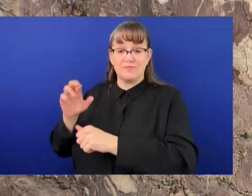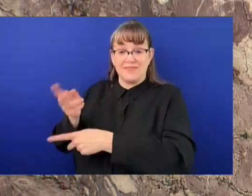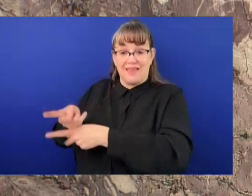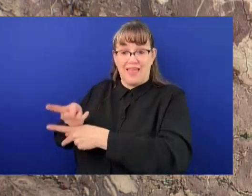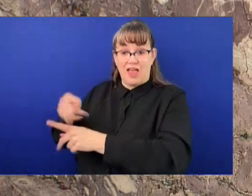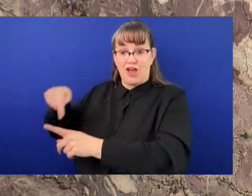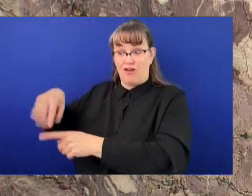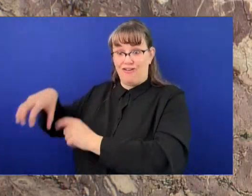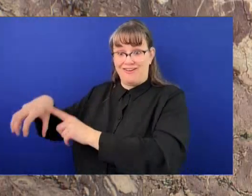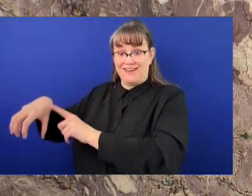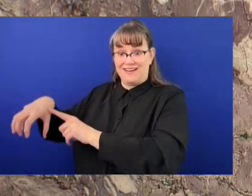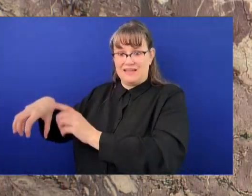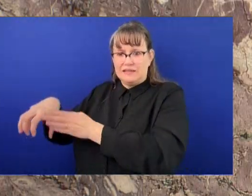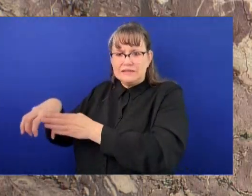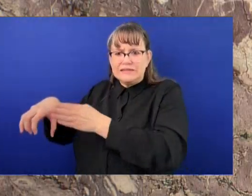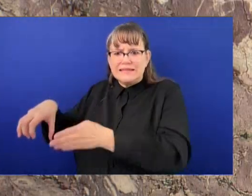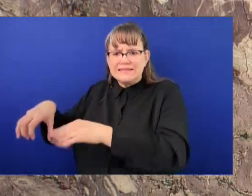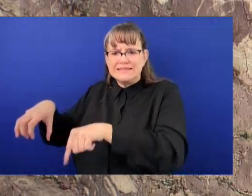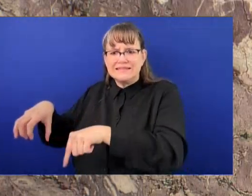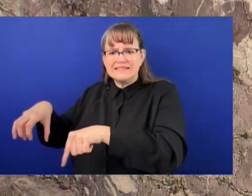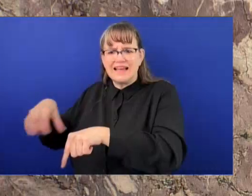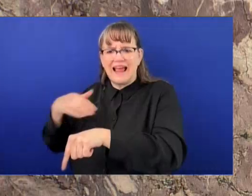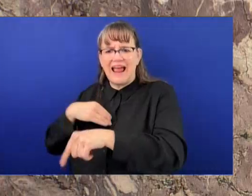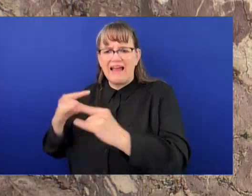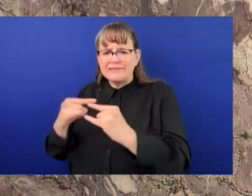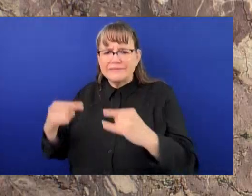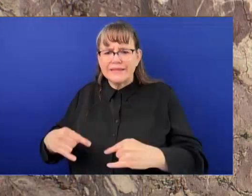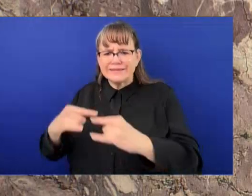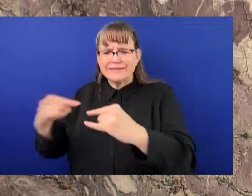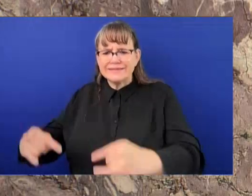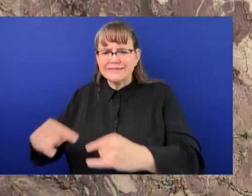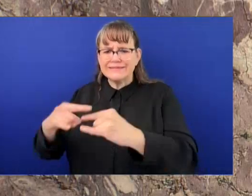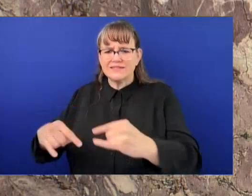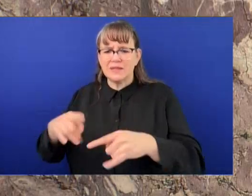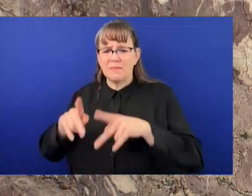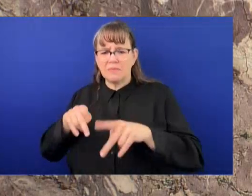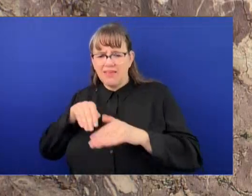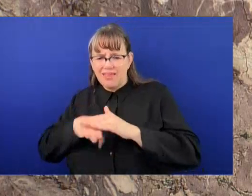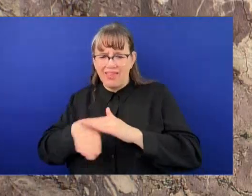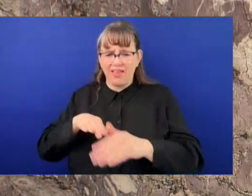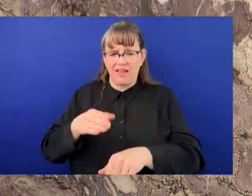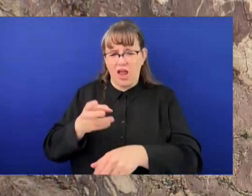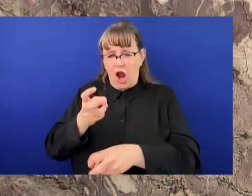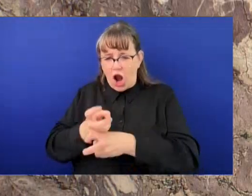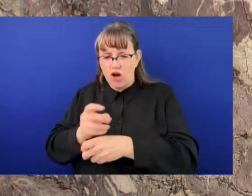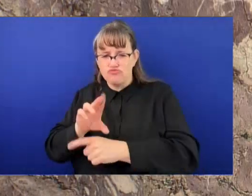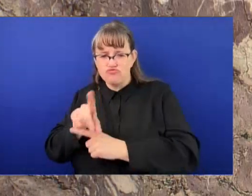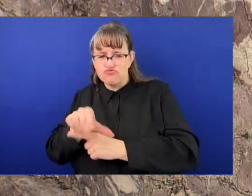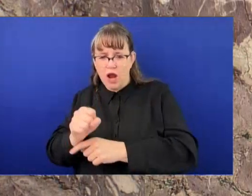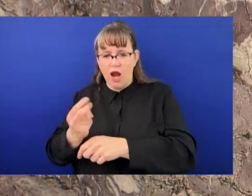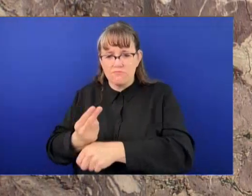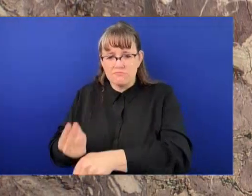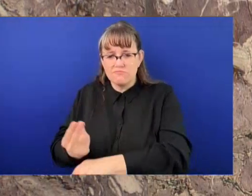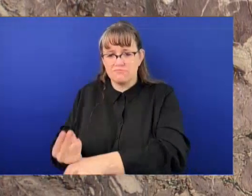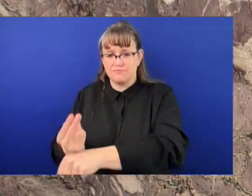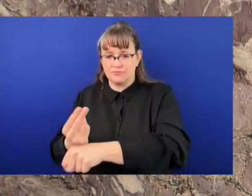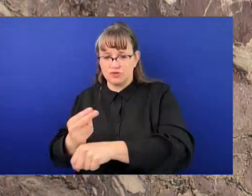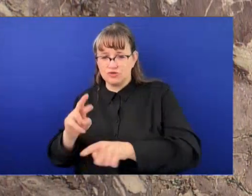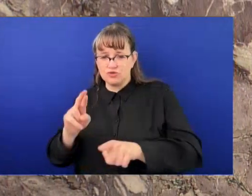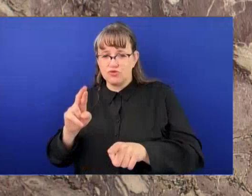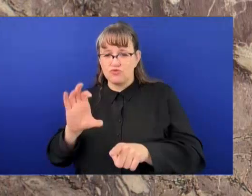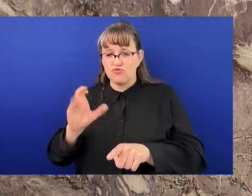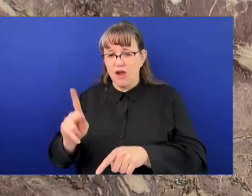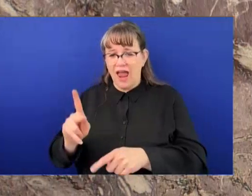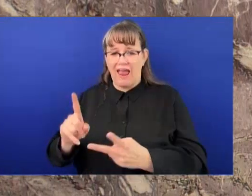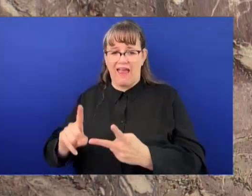hard drugs. This is not just reckless, this is dangerous for seniors, patients, and